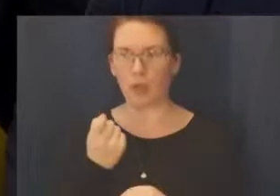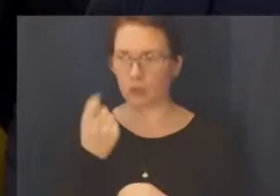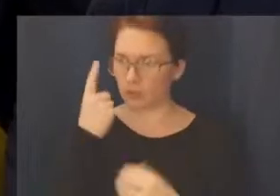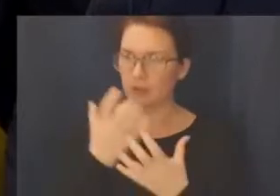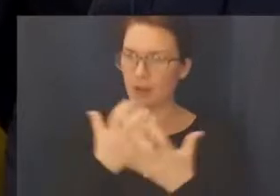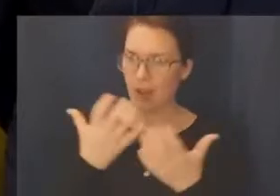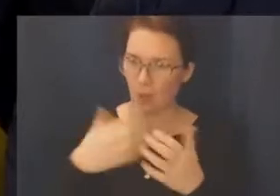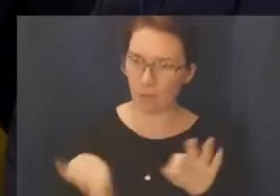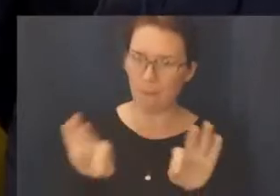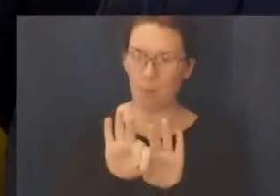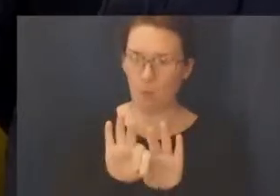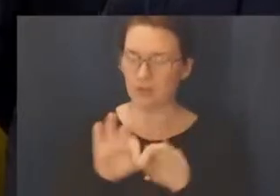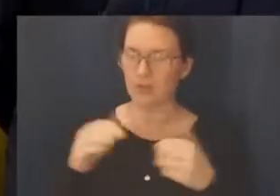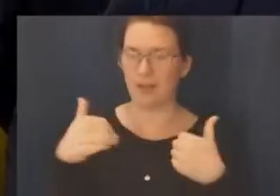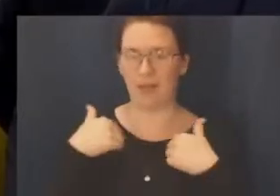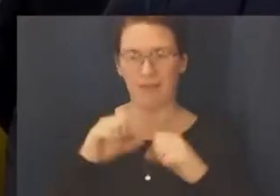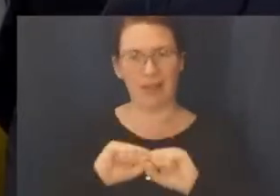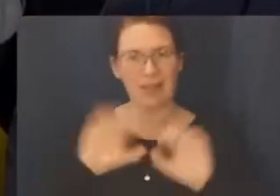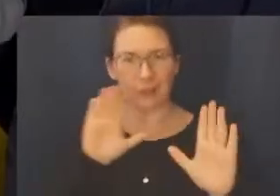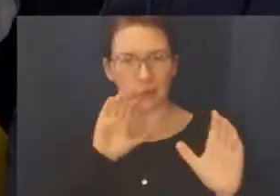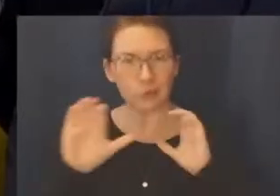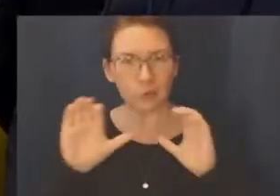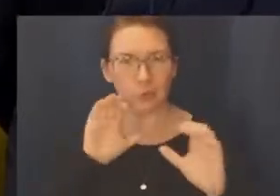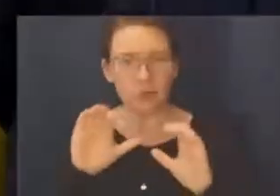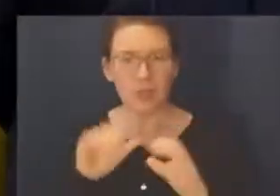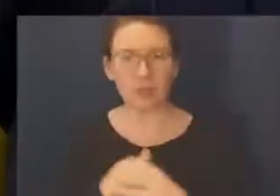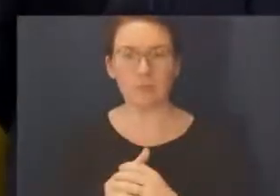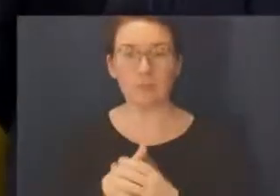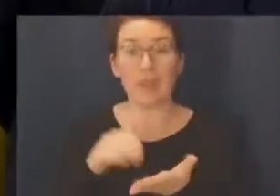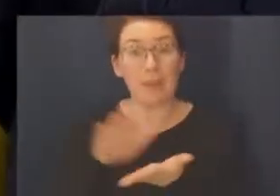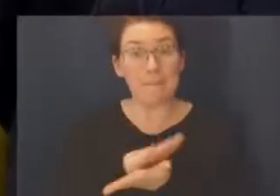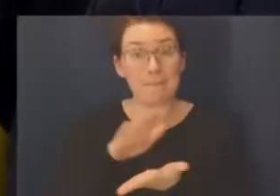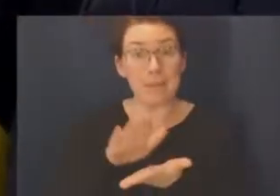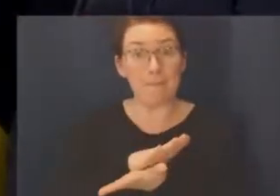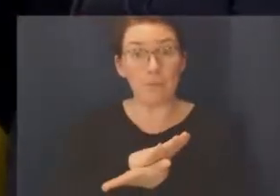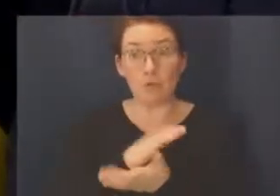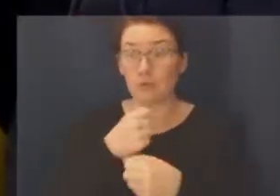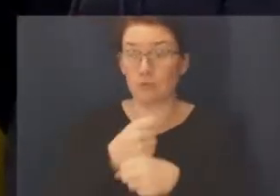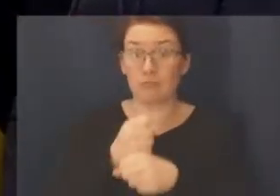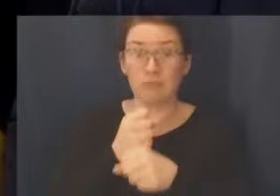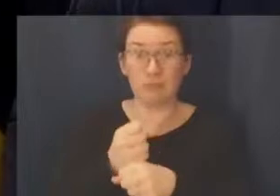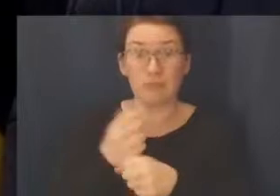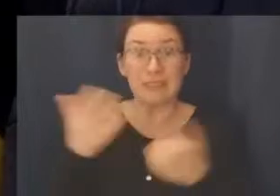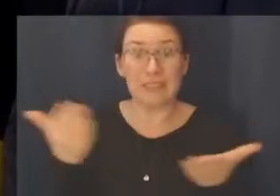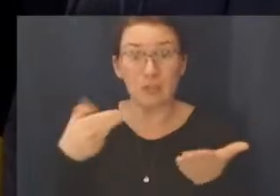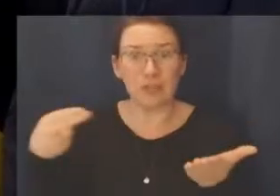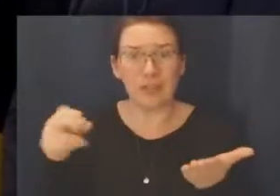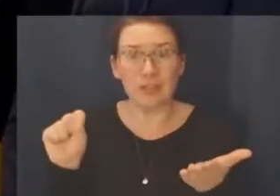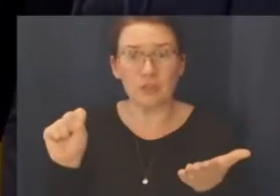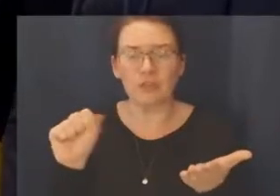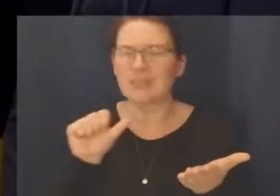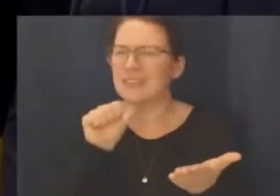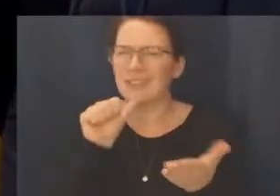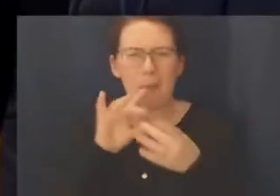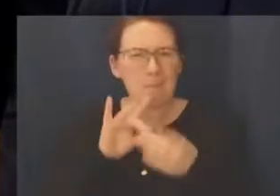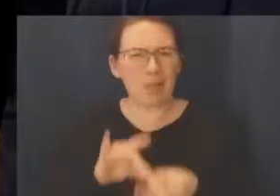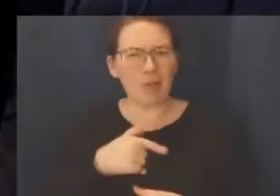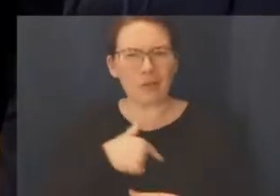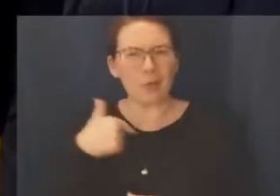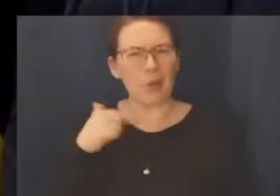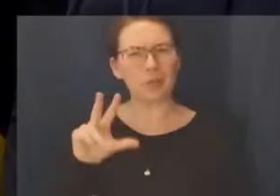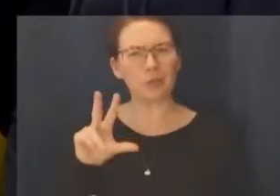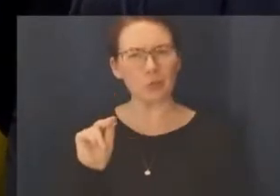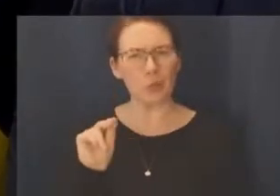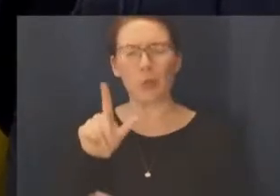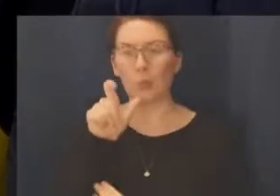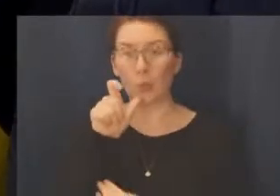know, clear communications. The papers that we produce in this agency do not belong to us. They belong to the American people,